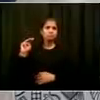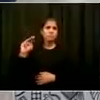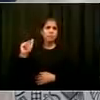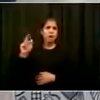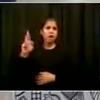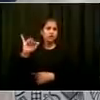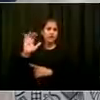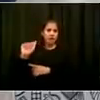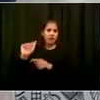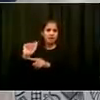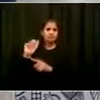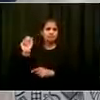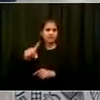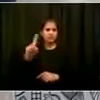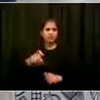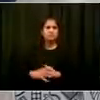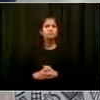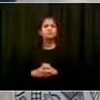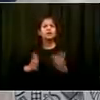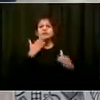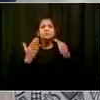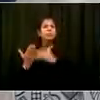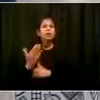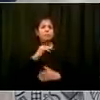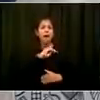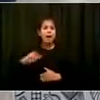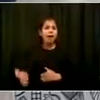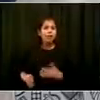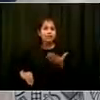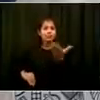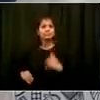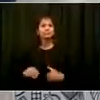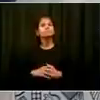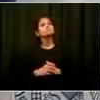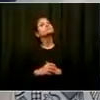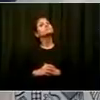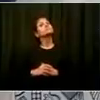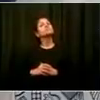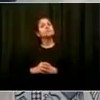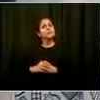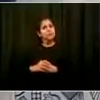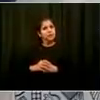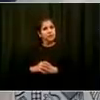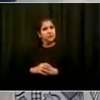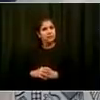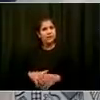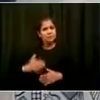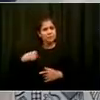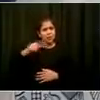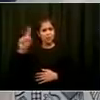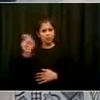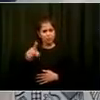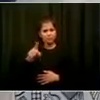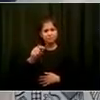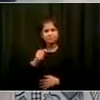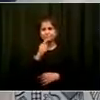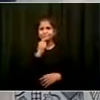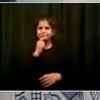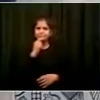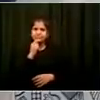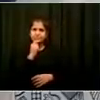Good morning, Mr. Mayor and everybody on the call. I guess the question that I have is there's a number of people today who've